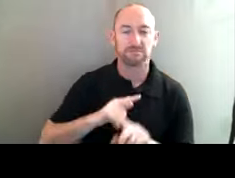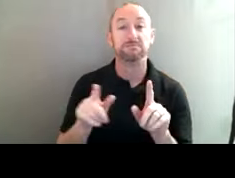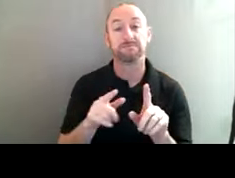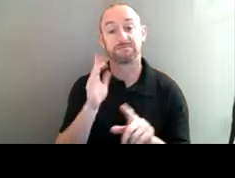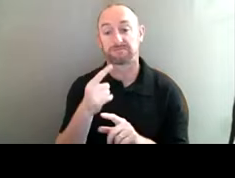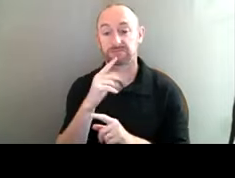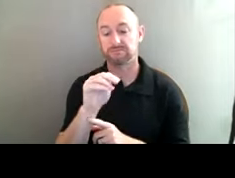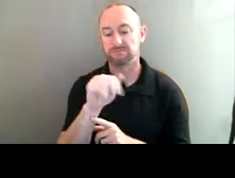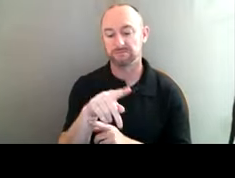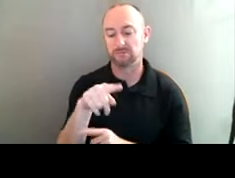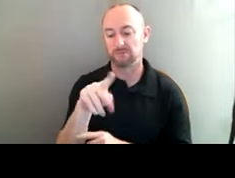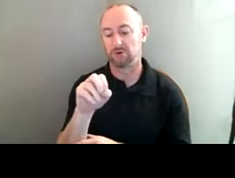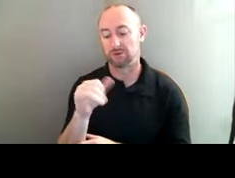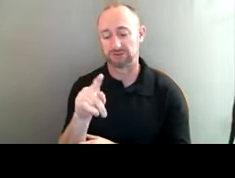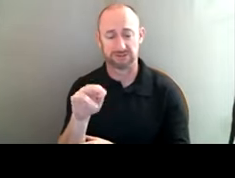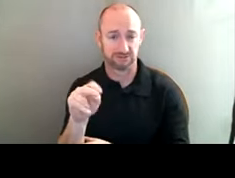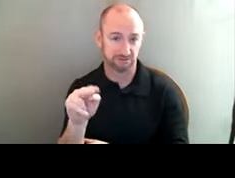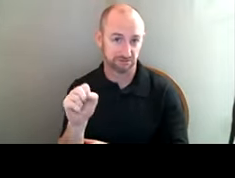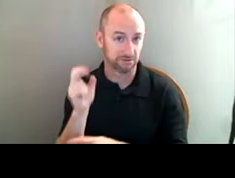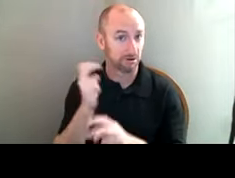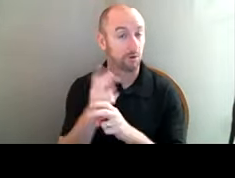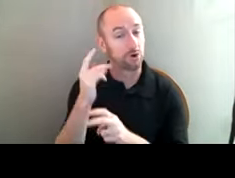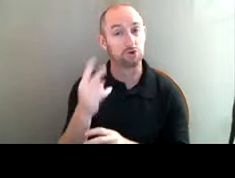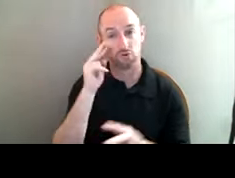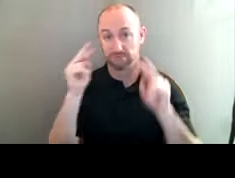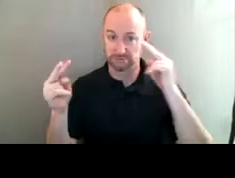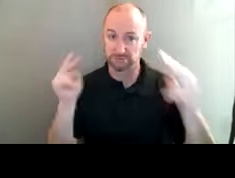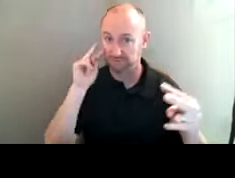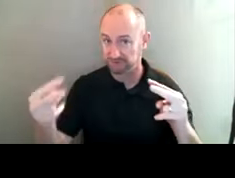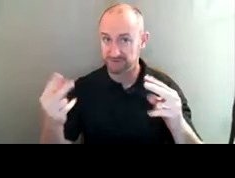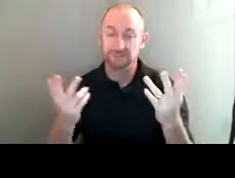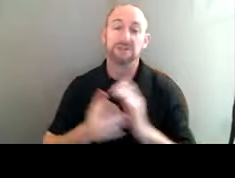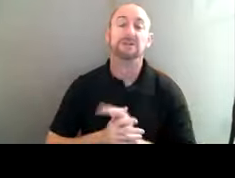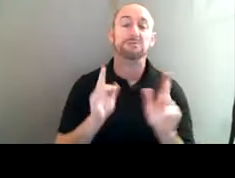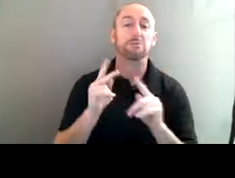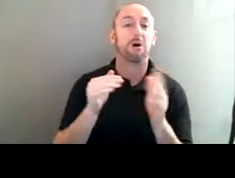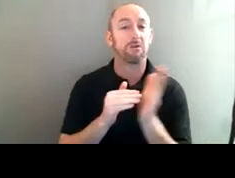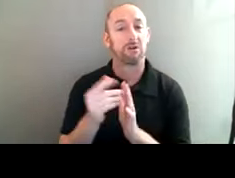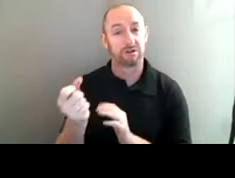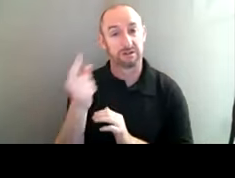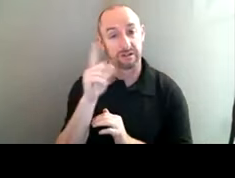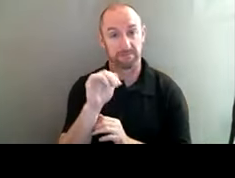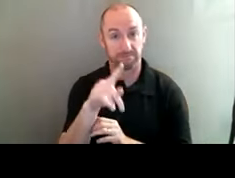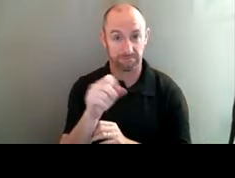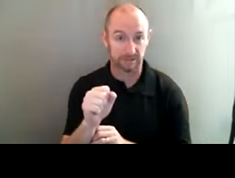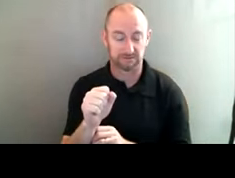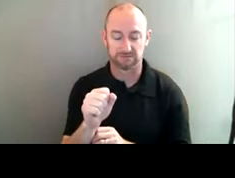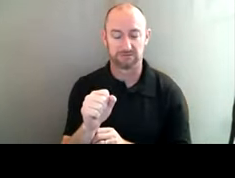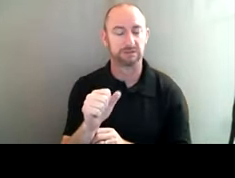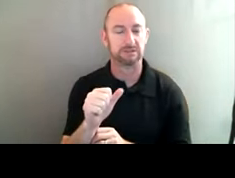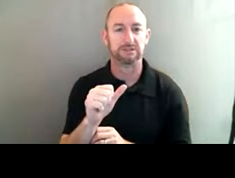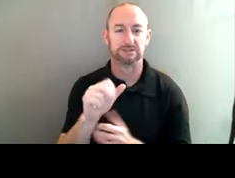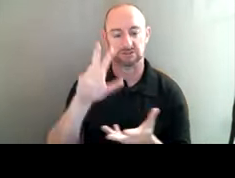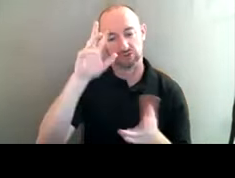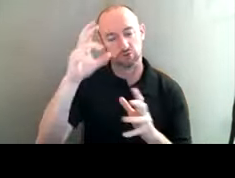you know, map projections are really hard because we do have two minds about them. People often understand that maps distort space,